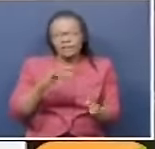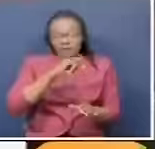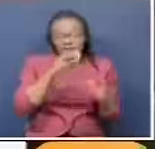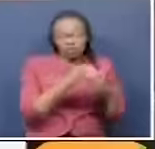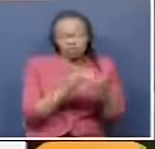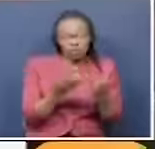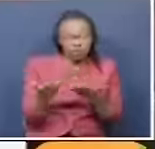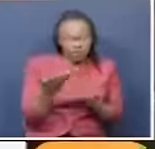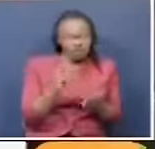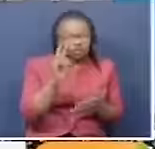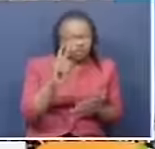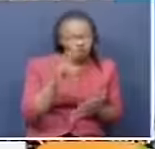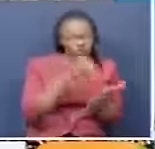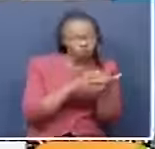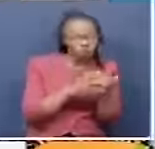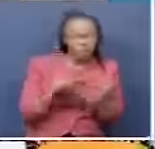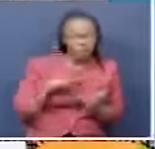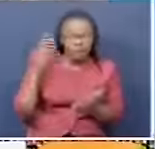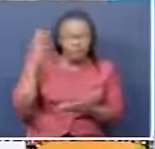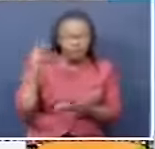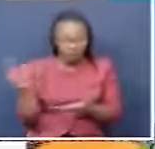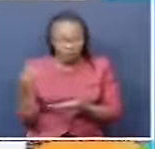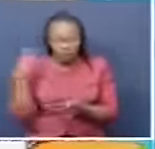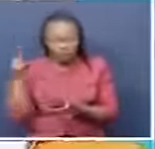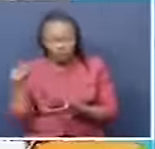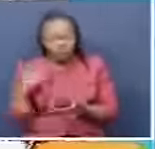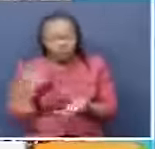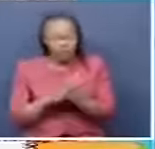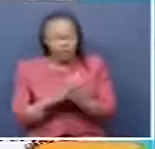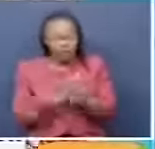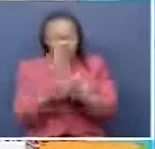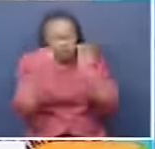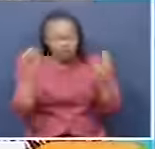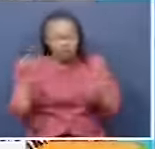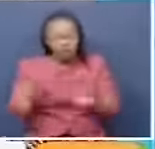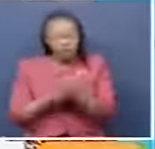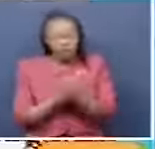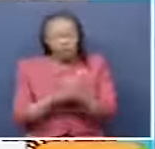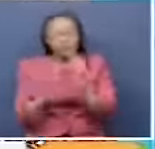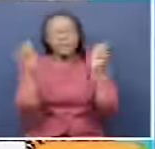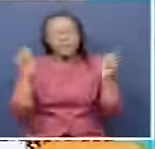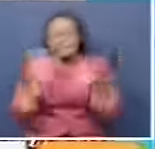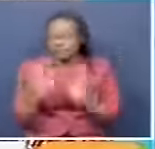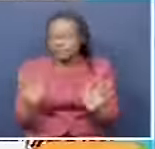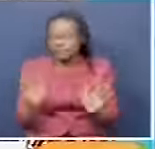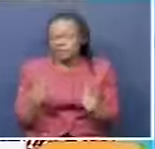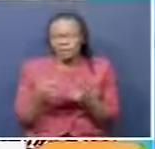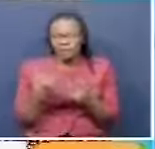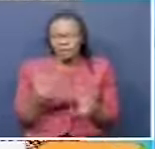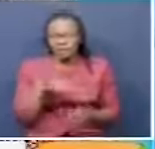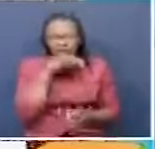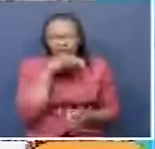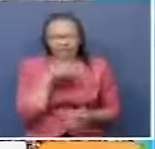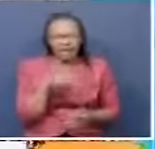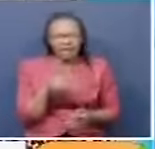positions. I will mobilize for you. I become deputy president, and you become president. Yes. So now you're telling Raila not to be any of these two. So